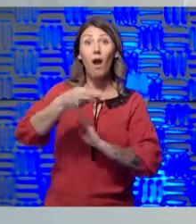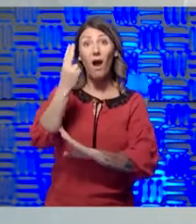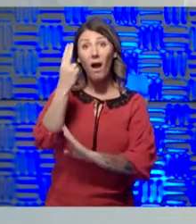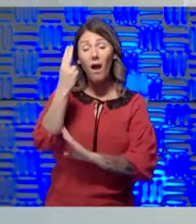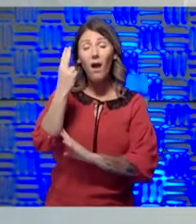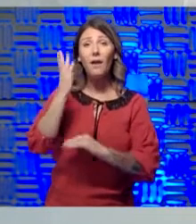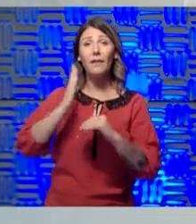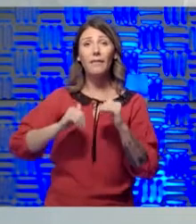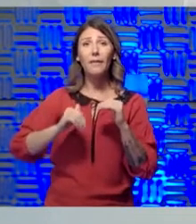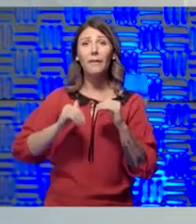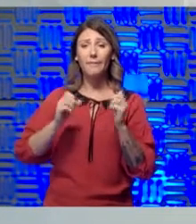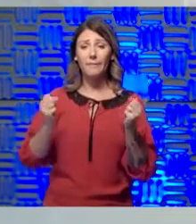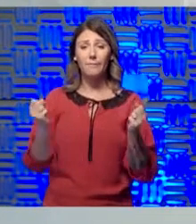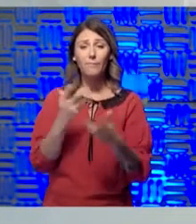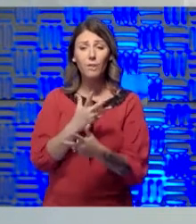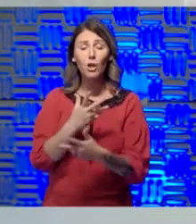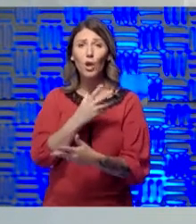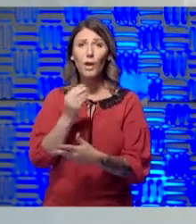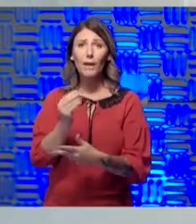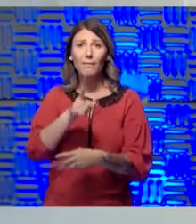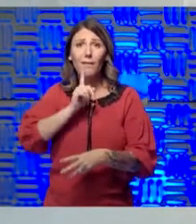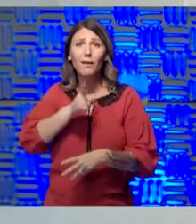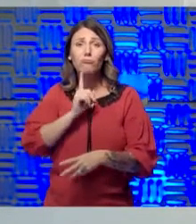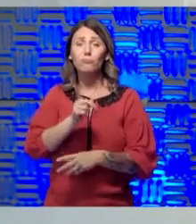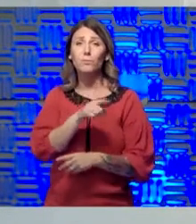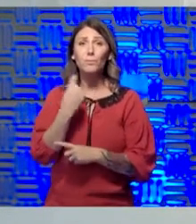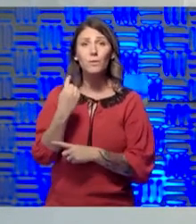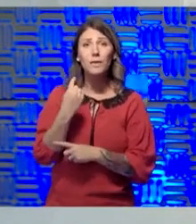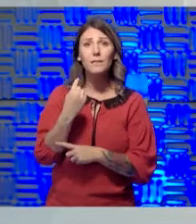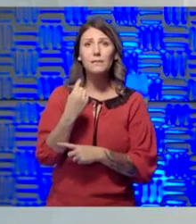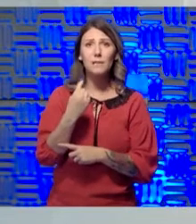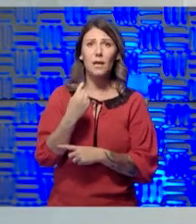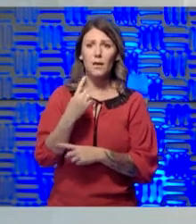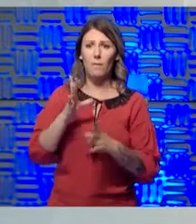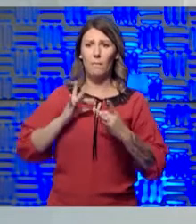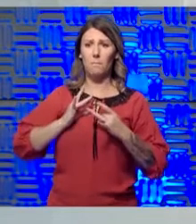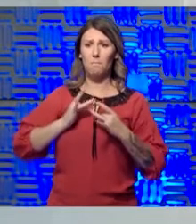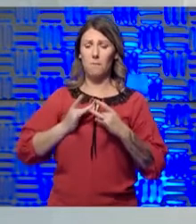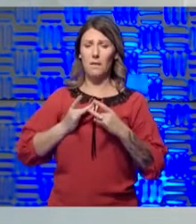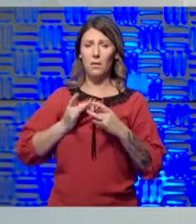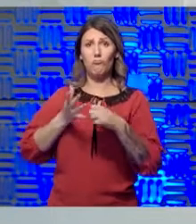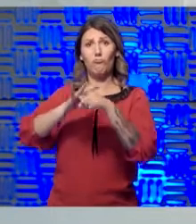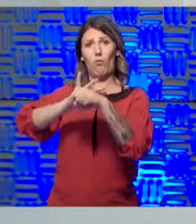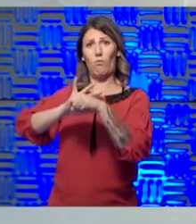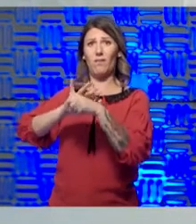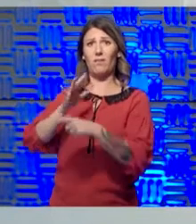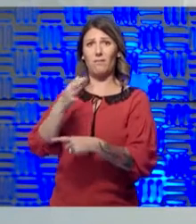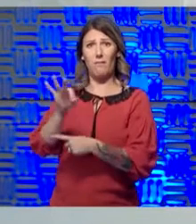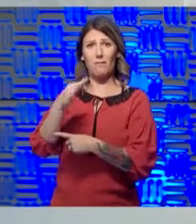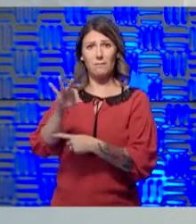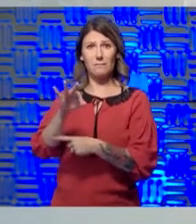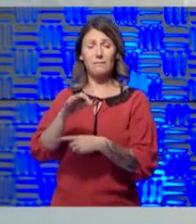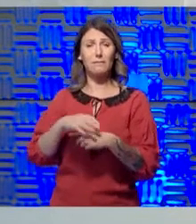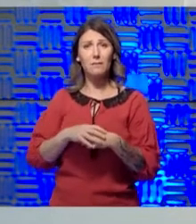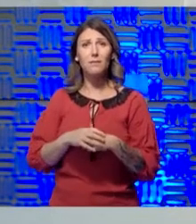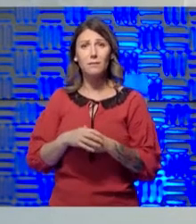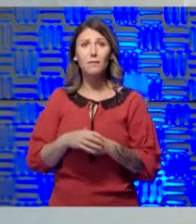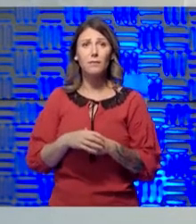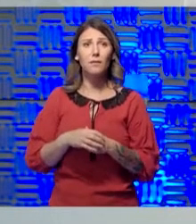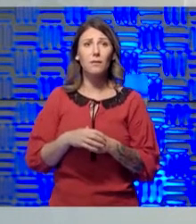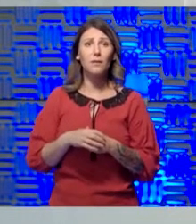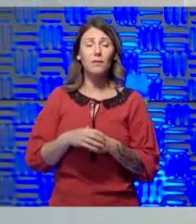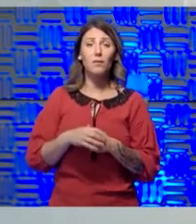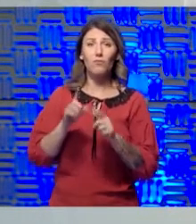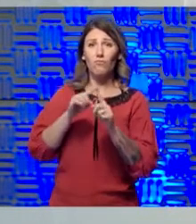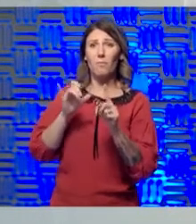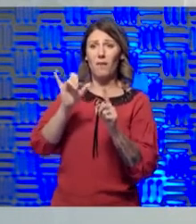than the fear and the actual risk of getting COVID and having impact on COVID and COVID